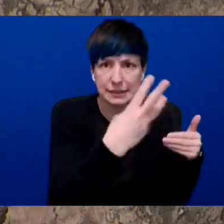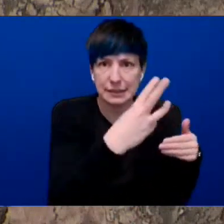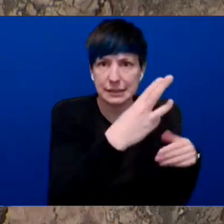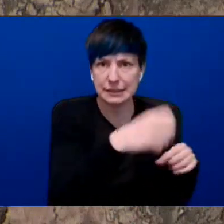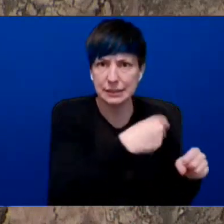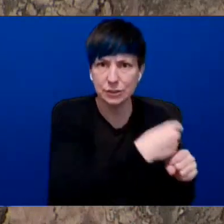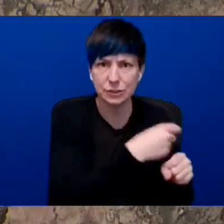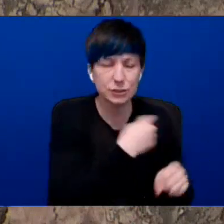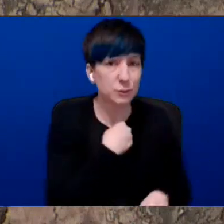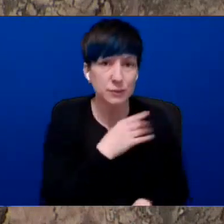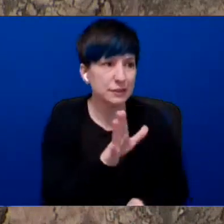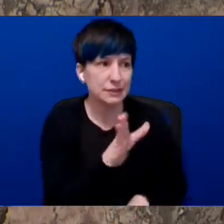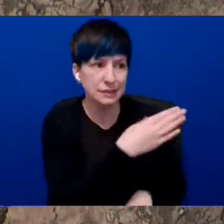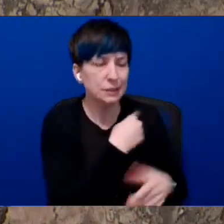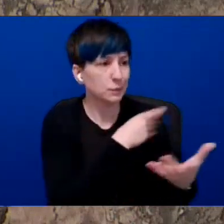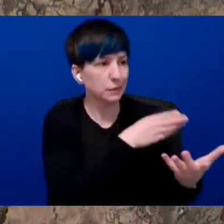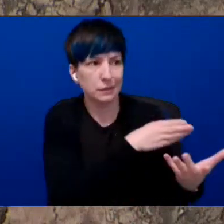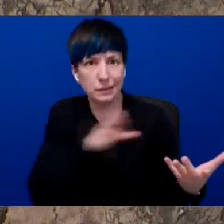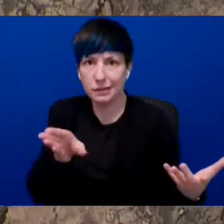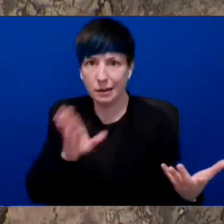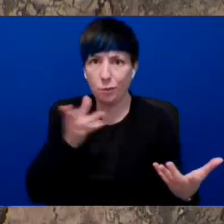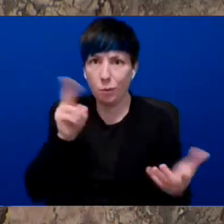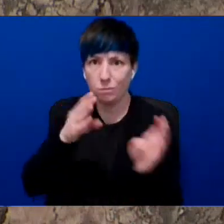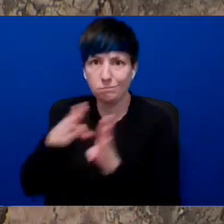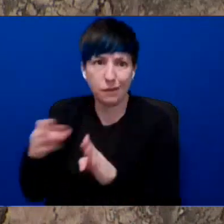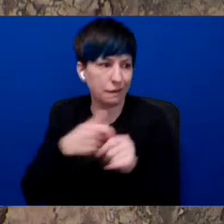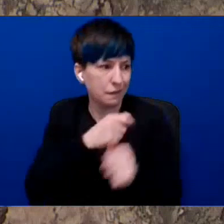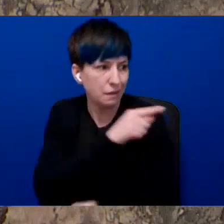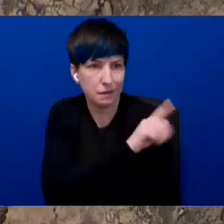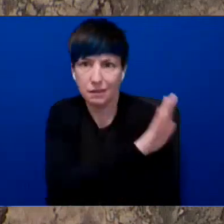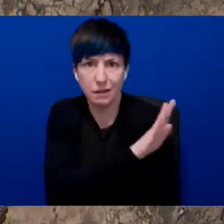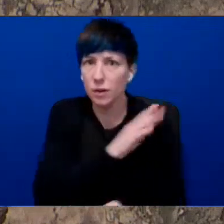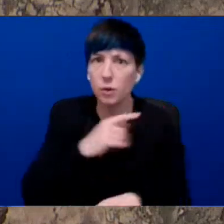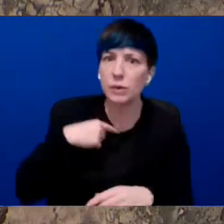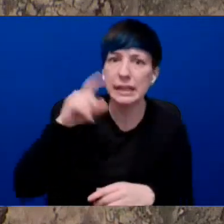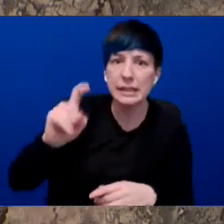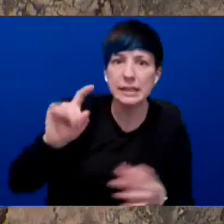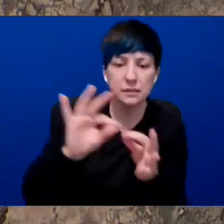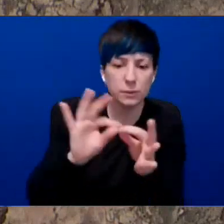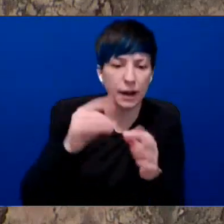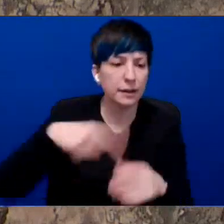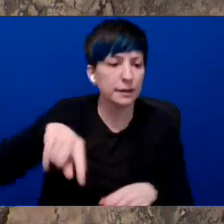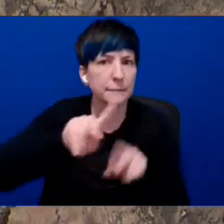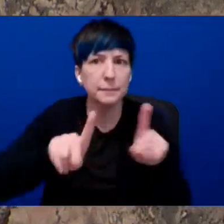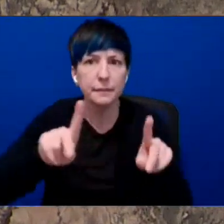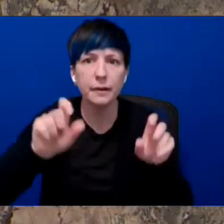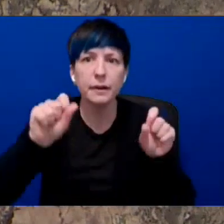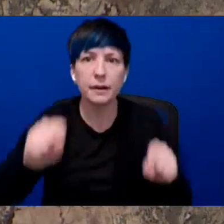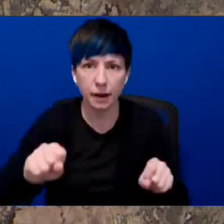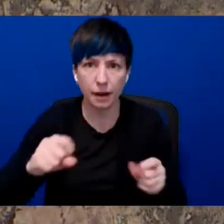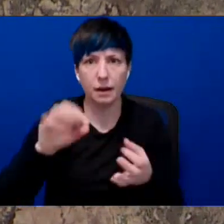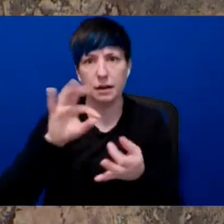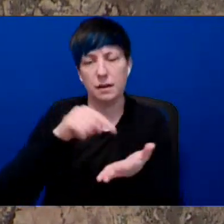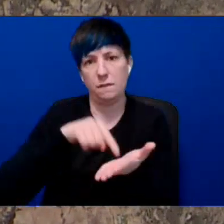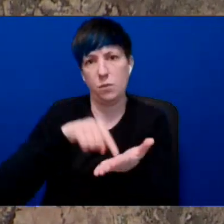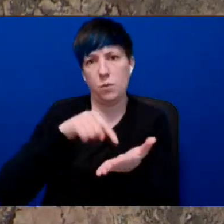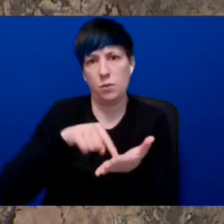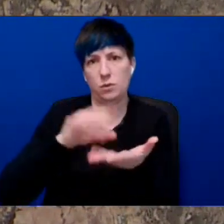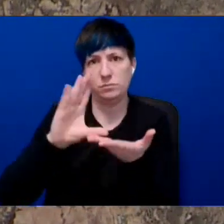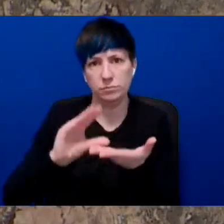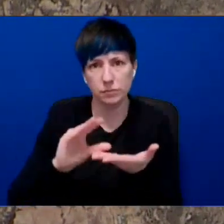doing that. We understand that people need affordable energy rates. We're taking action. BC Hydro's last application for rates